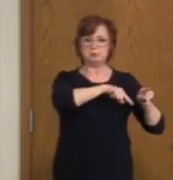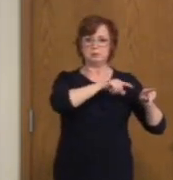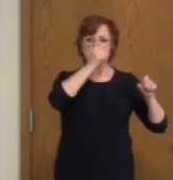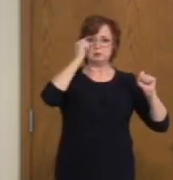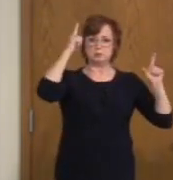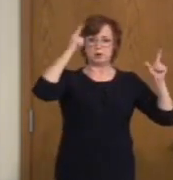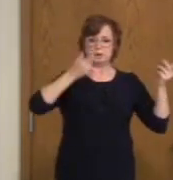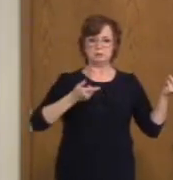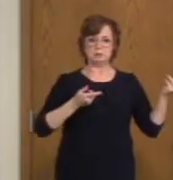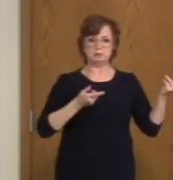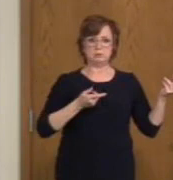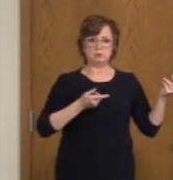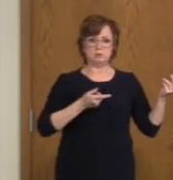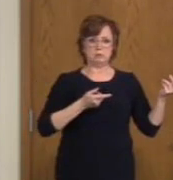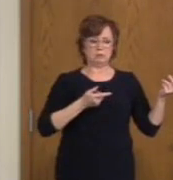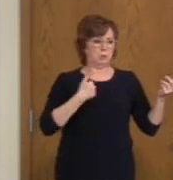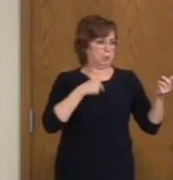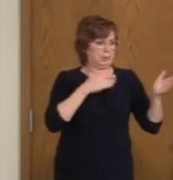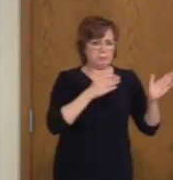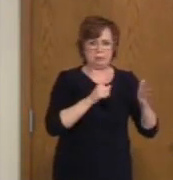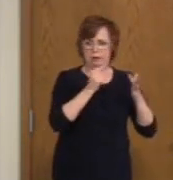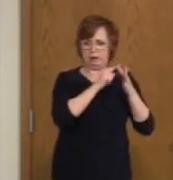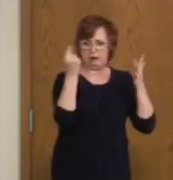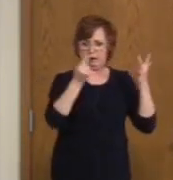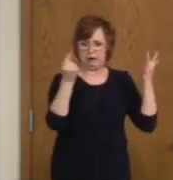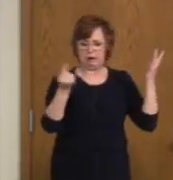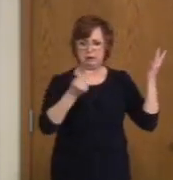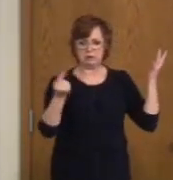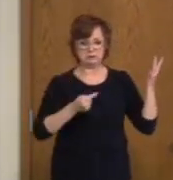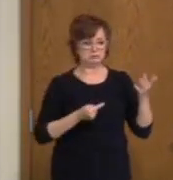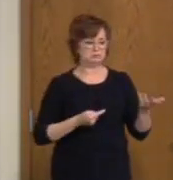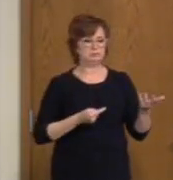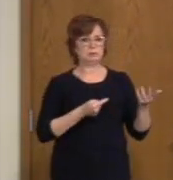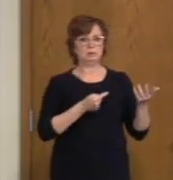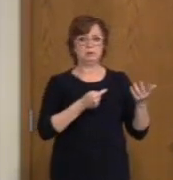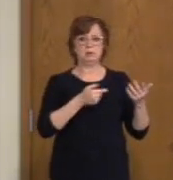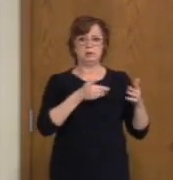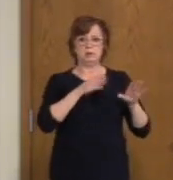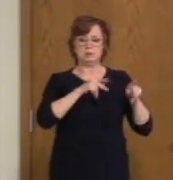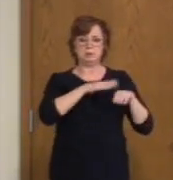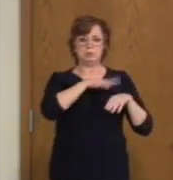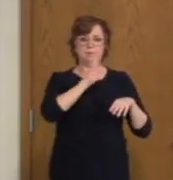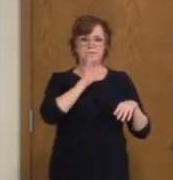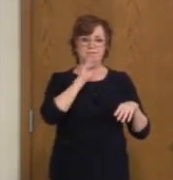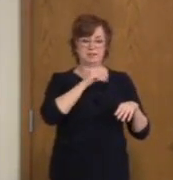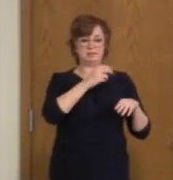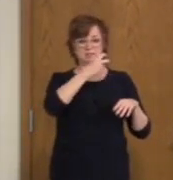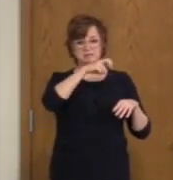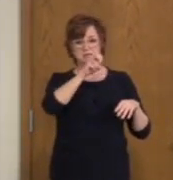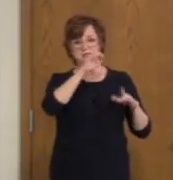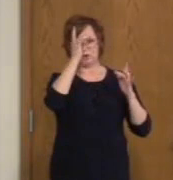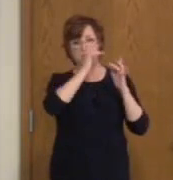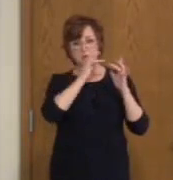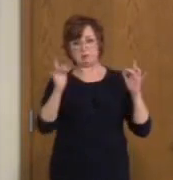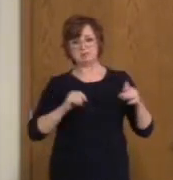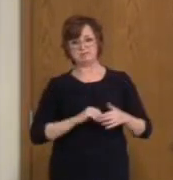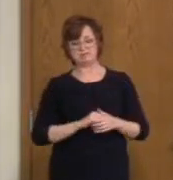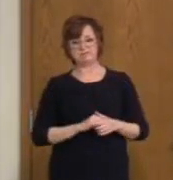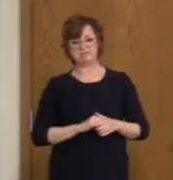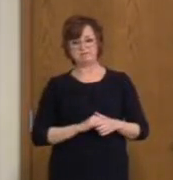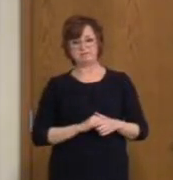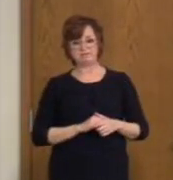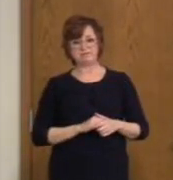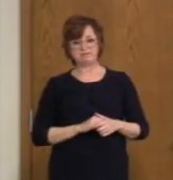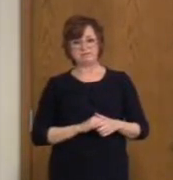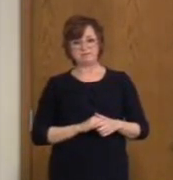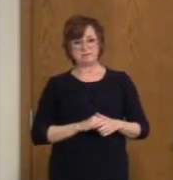best of intentions and there were people 50 and older who then ended up being hospitalized. So I think, people are so close to getting vaccinated, a